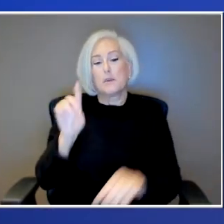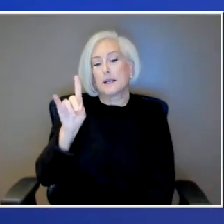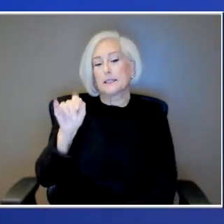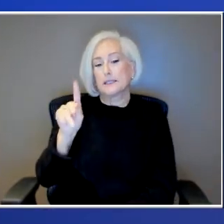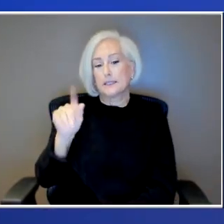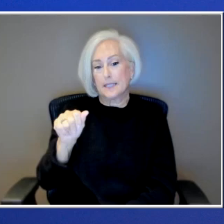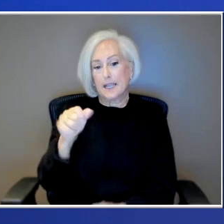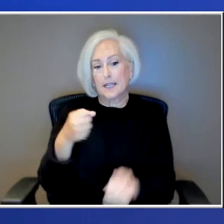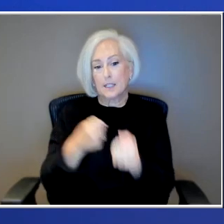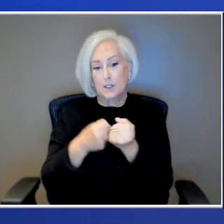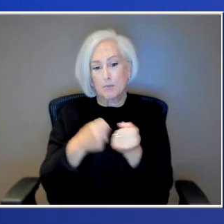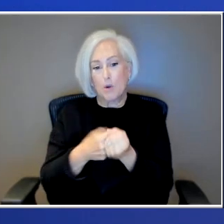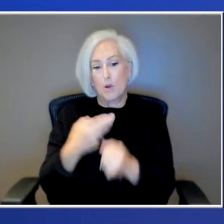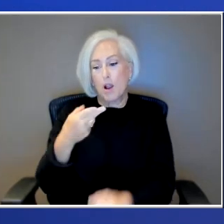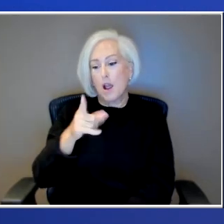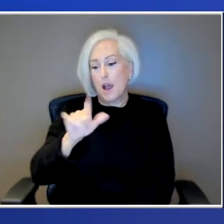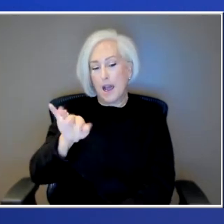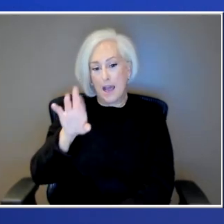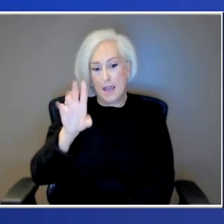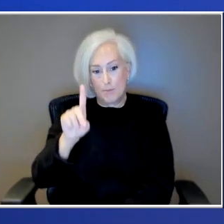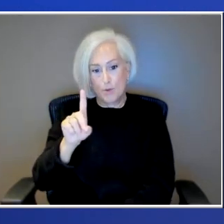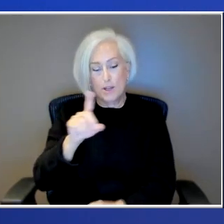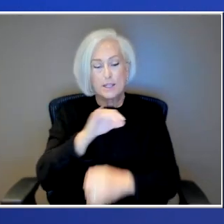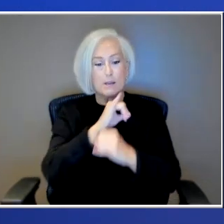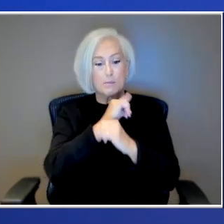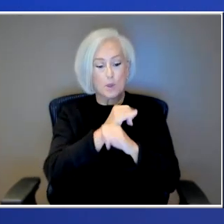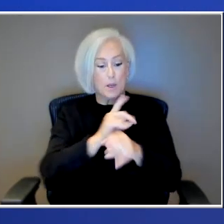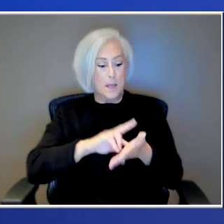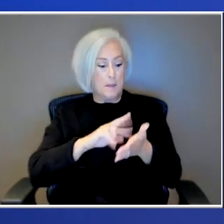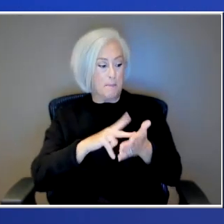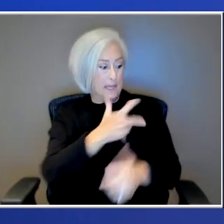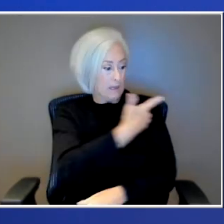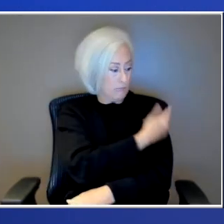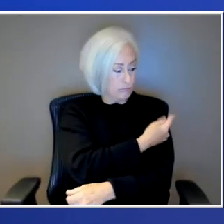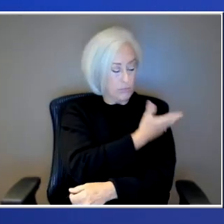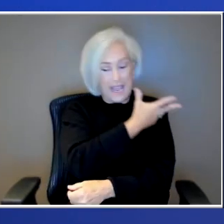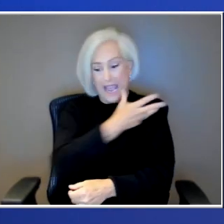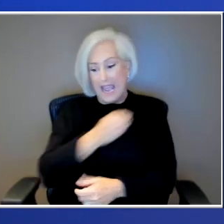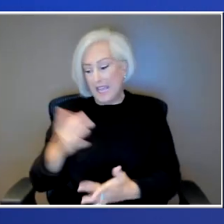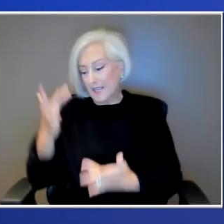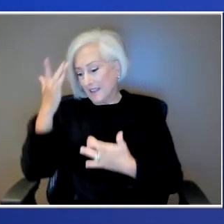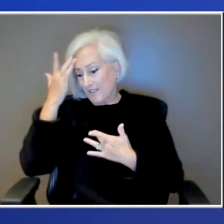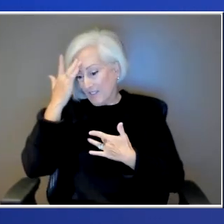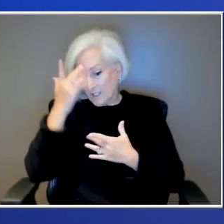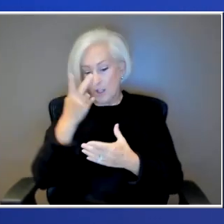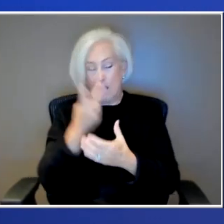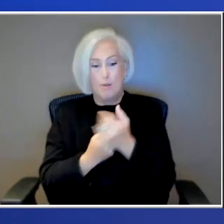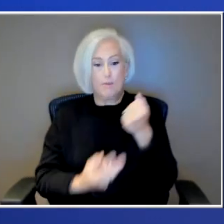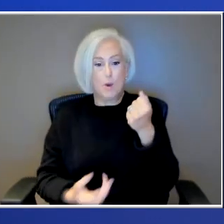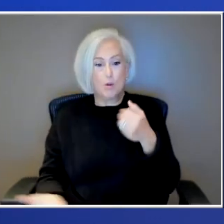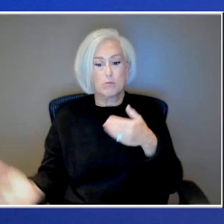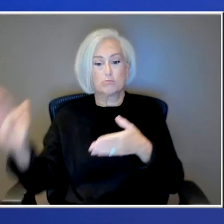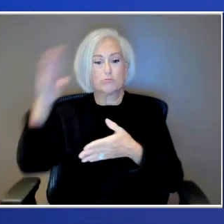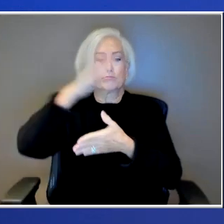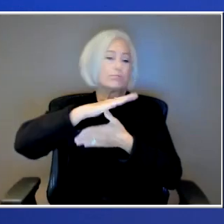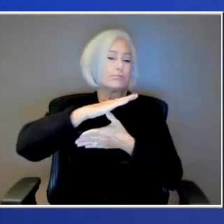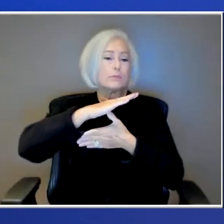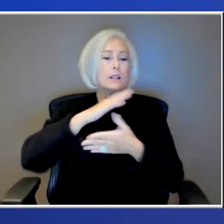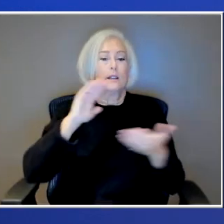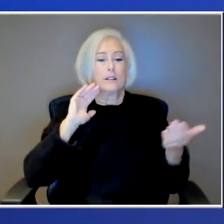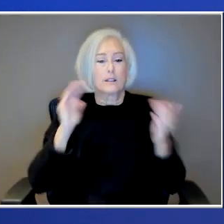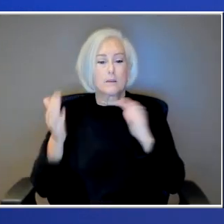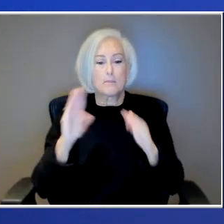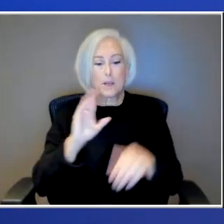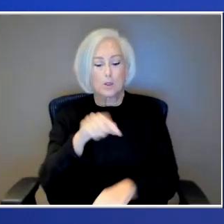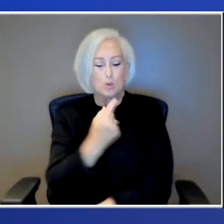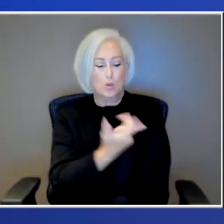immunity, vaccination plus infection, is probably a little bit more superior to just the vaccine immunity.